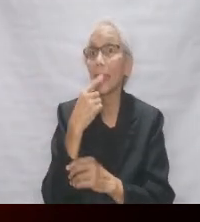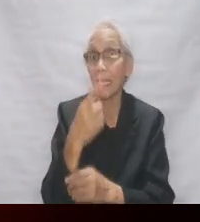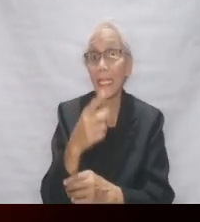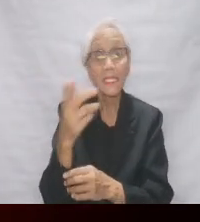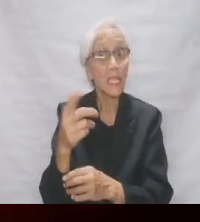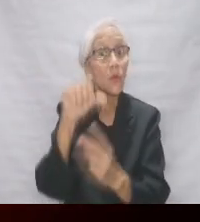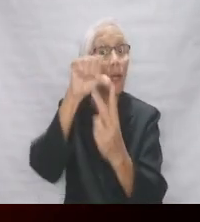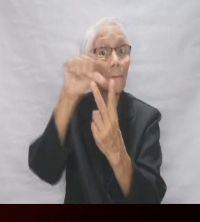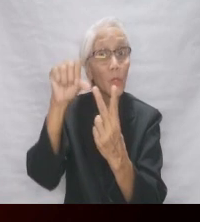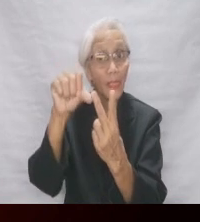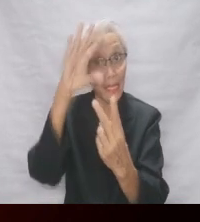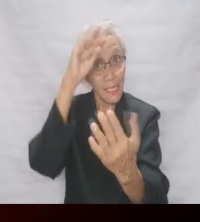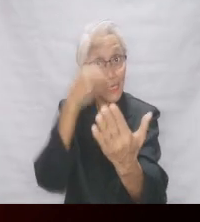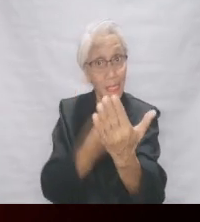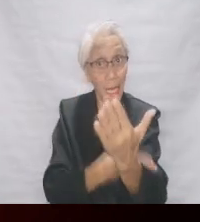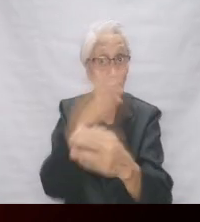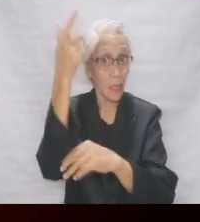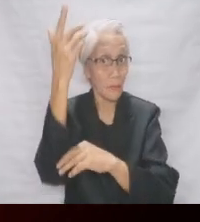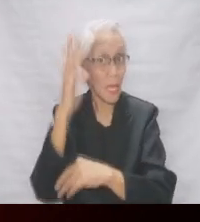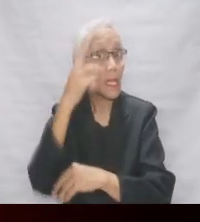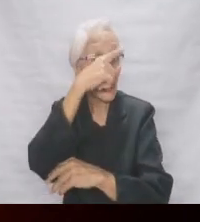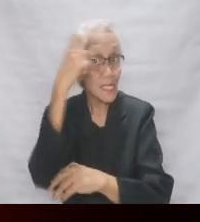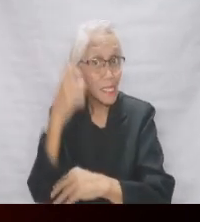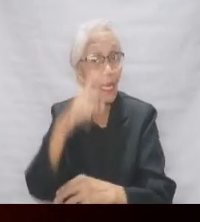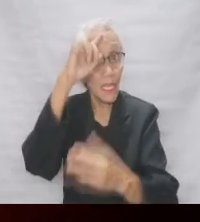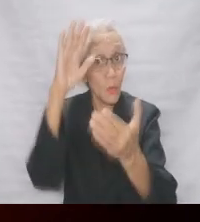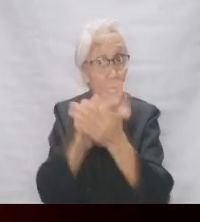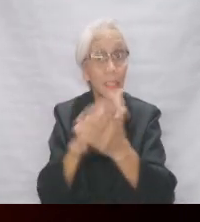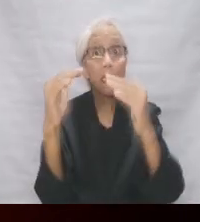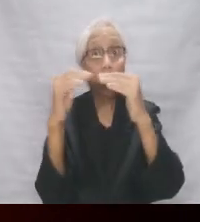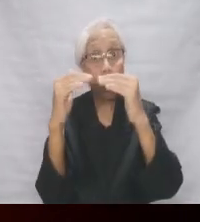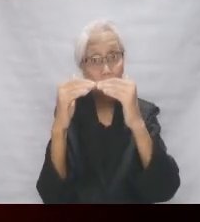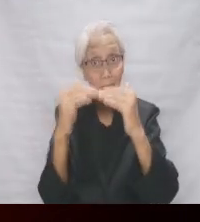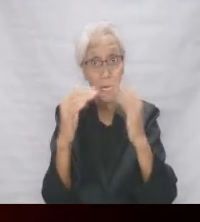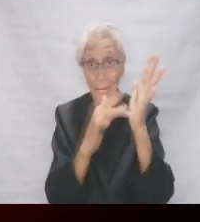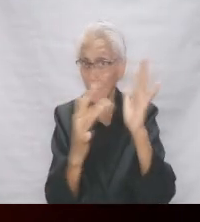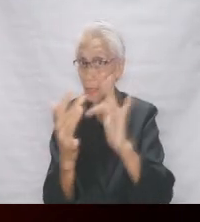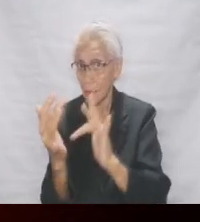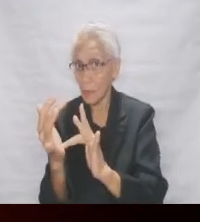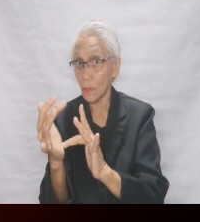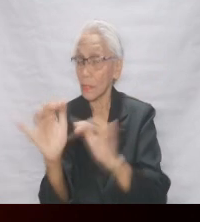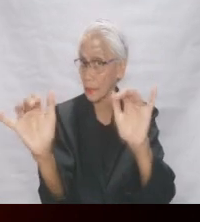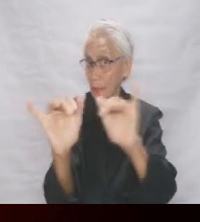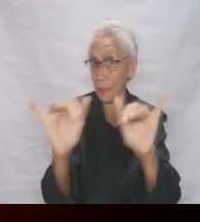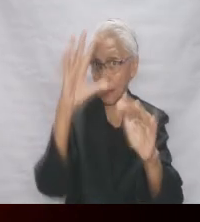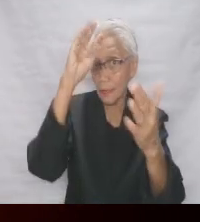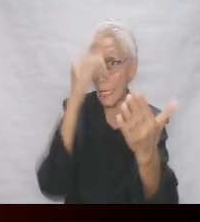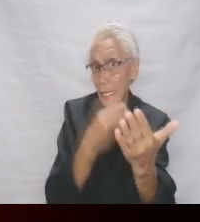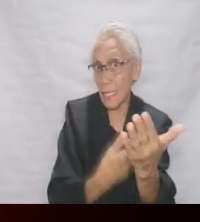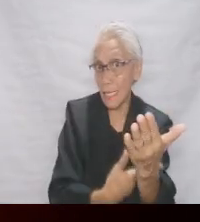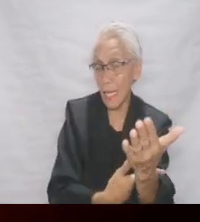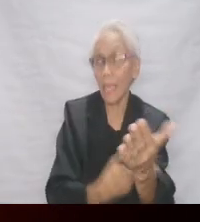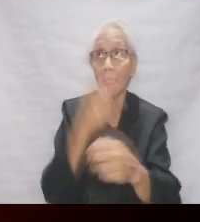appointed Son of God. Naniniwala siya kasi na siya ay equal to Jesus, as He is the begotten